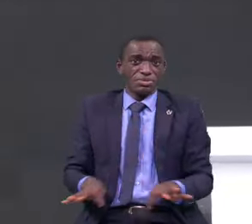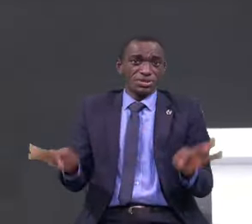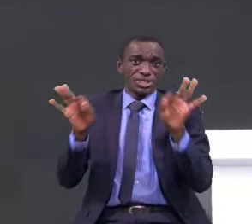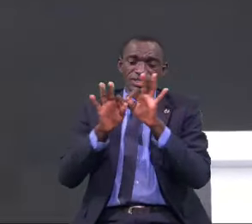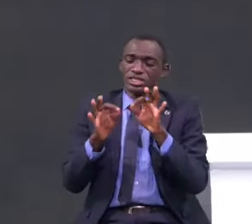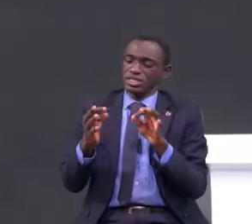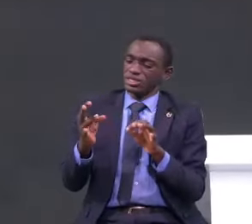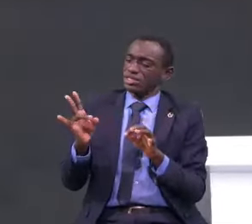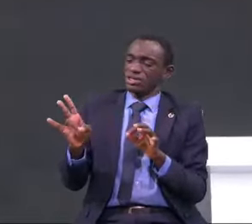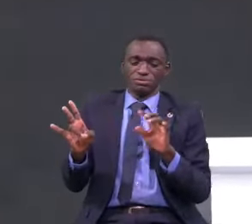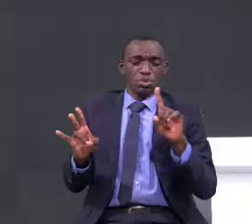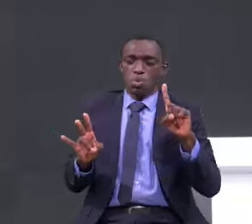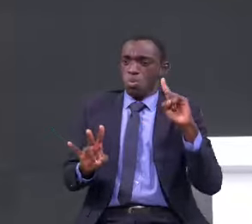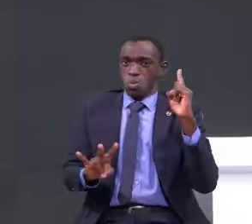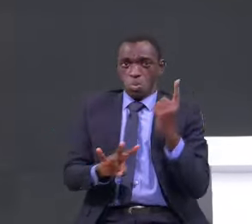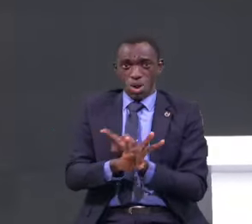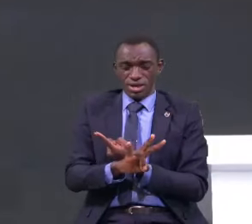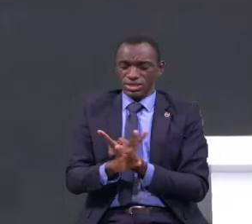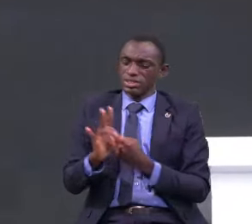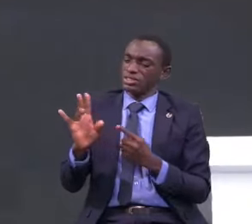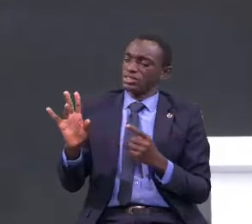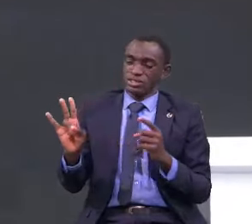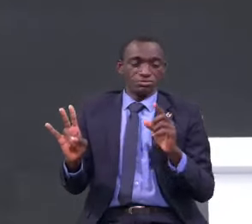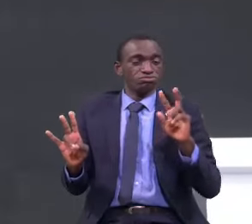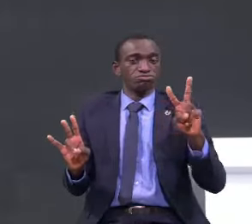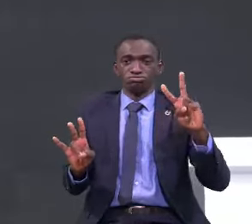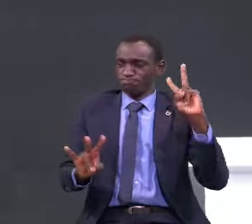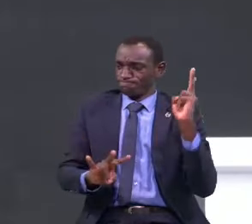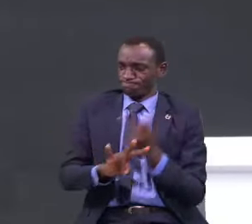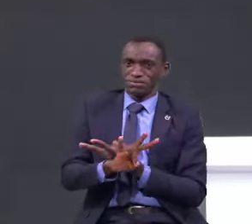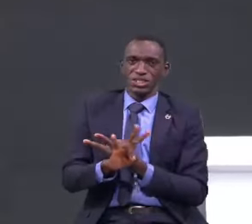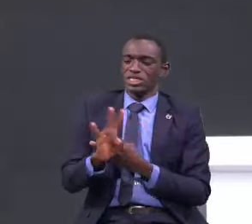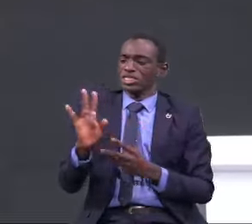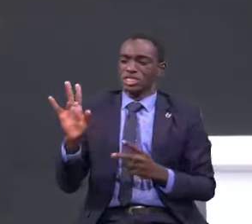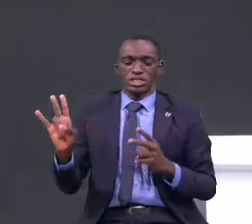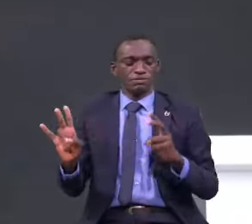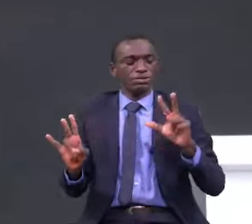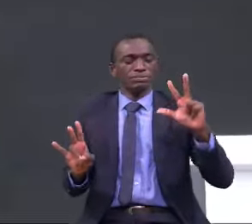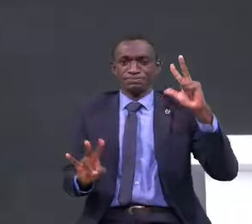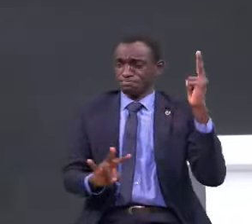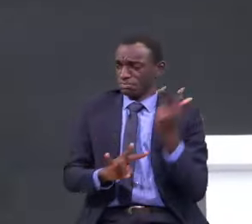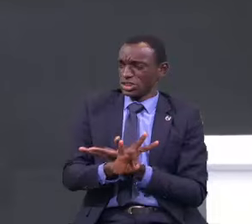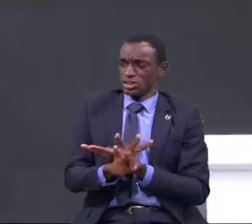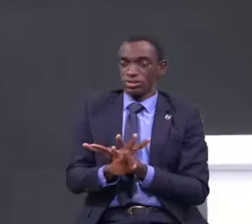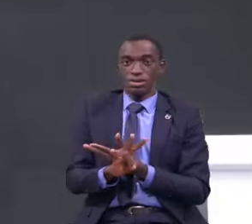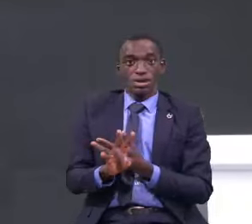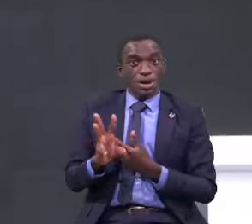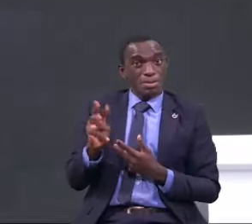1. 7 times 2. 7 times 3. By